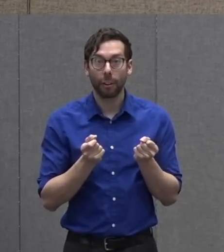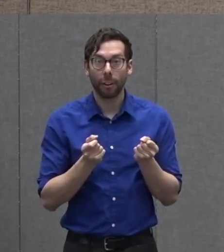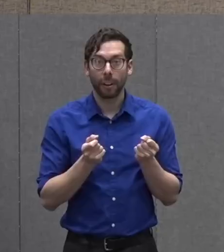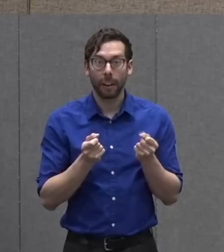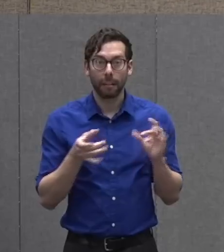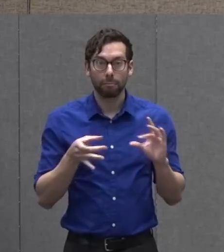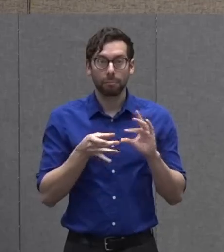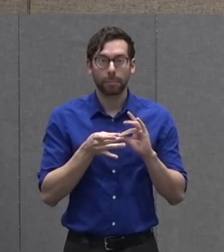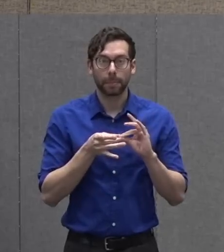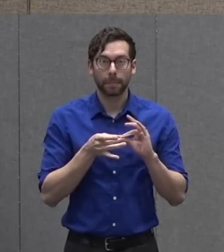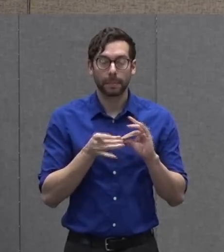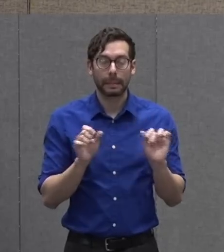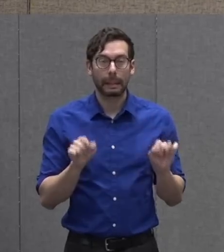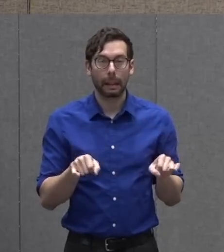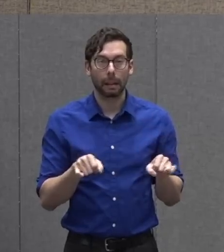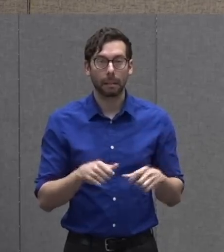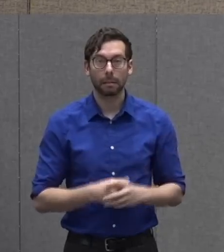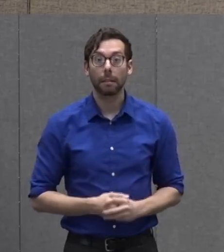here.